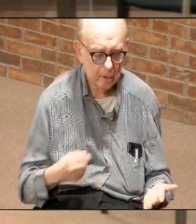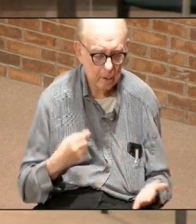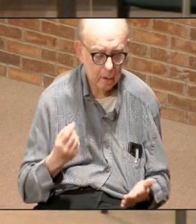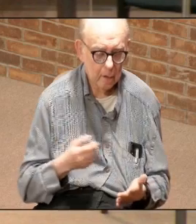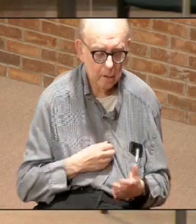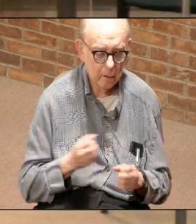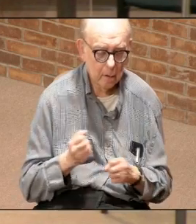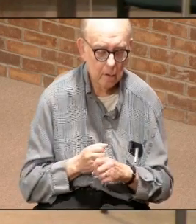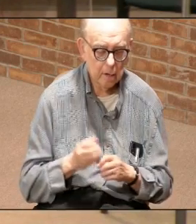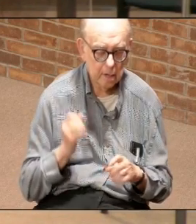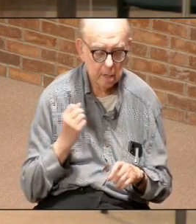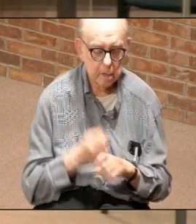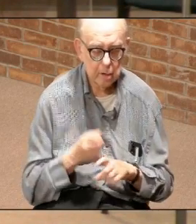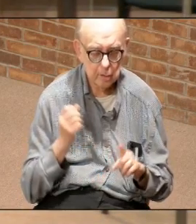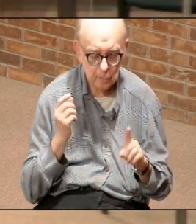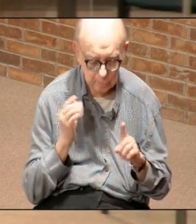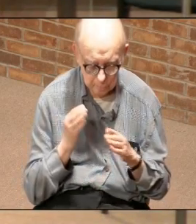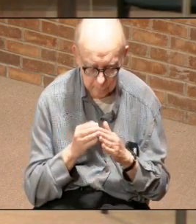hitting directly.